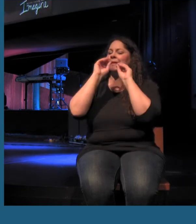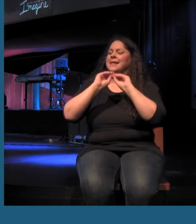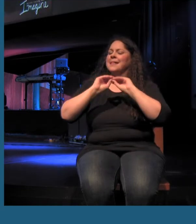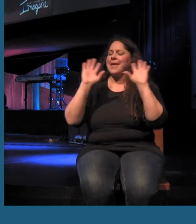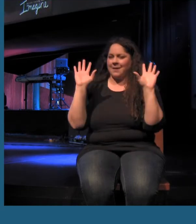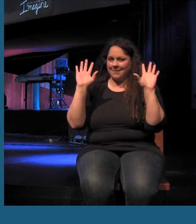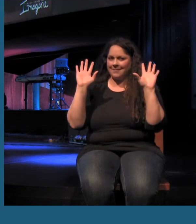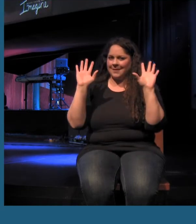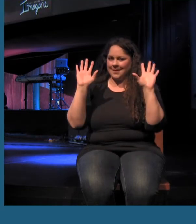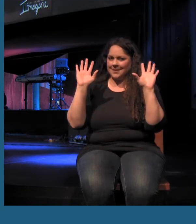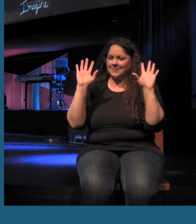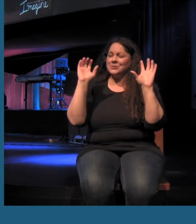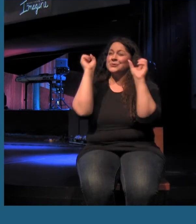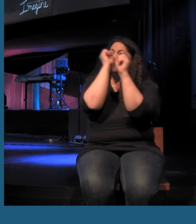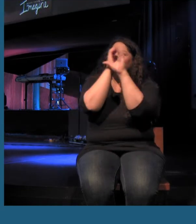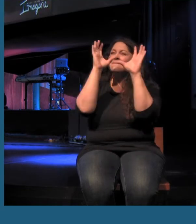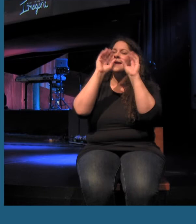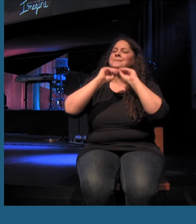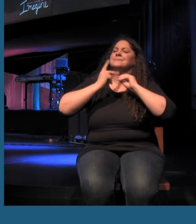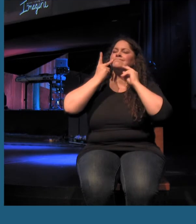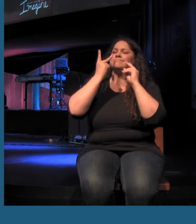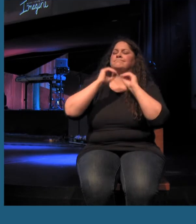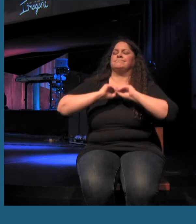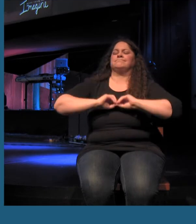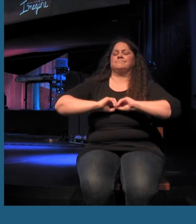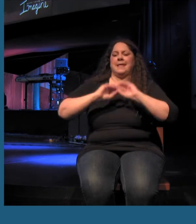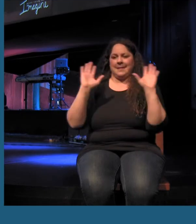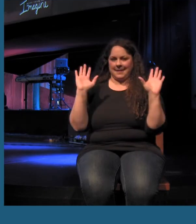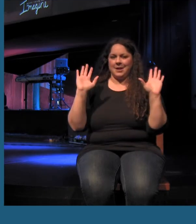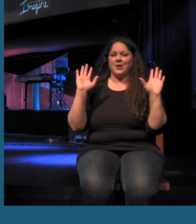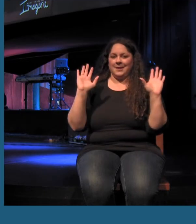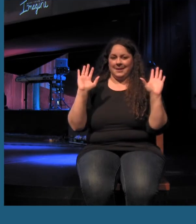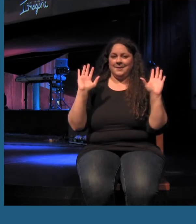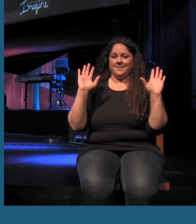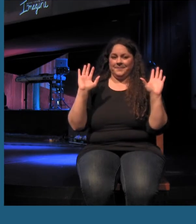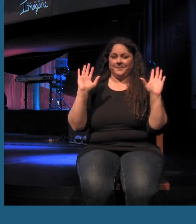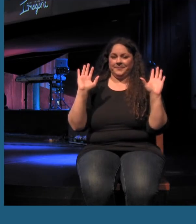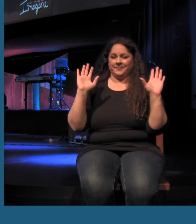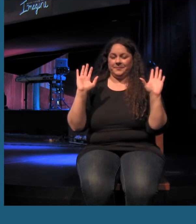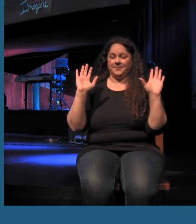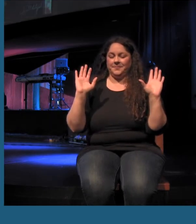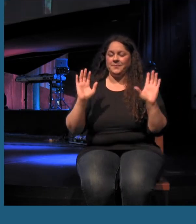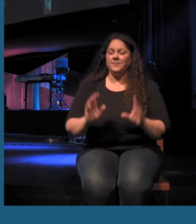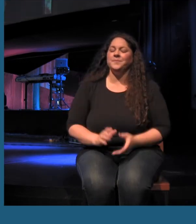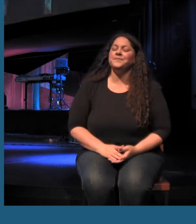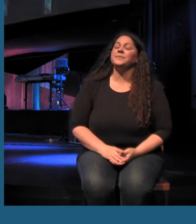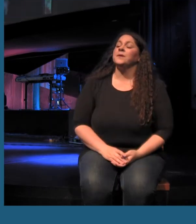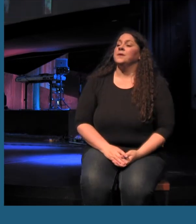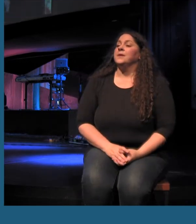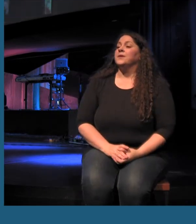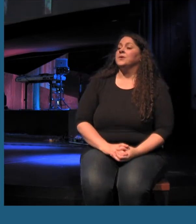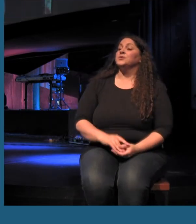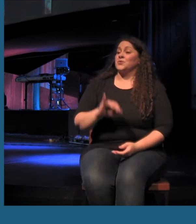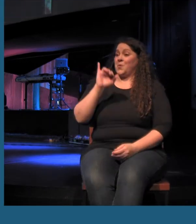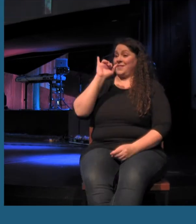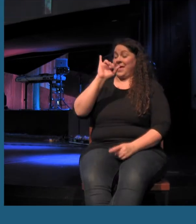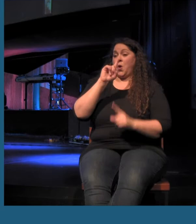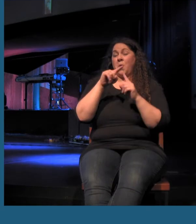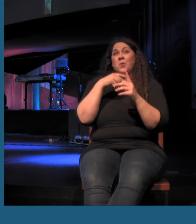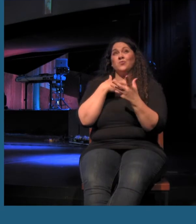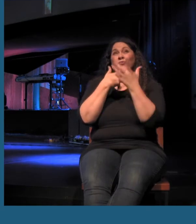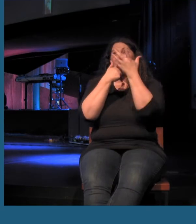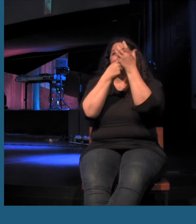of vision. Confidence in God gives us clarity of vision. And clarity of vision answers that